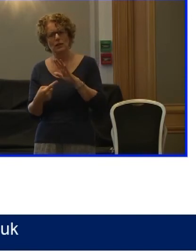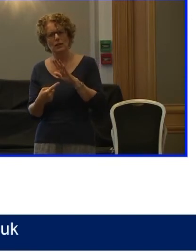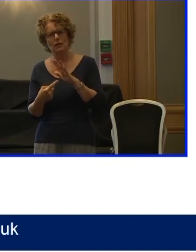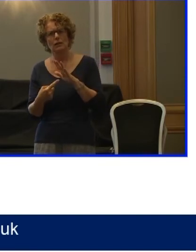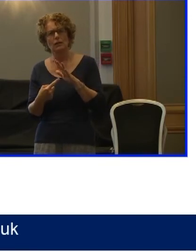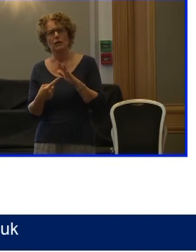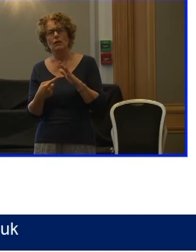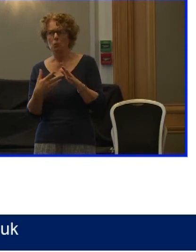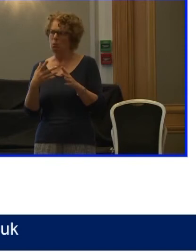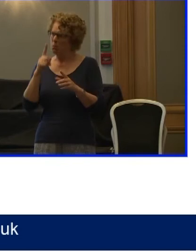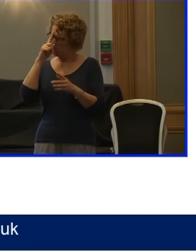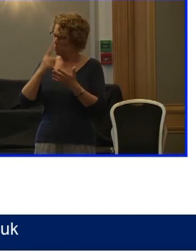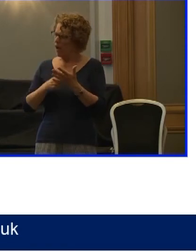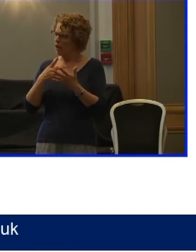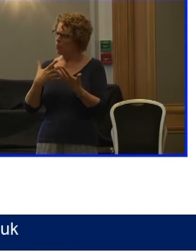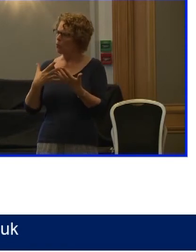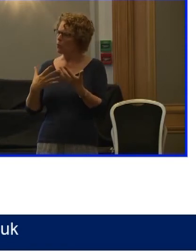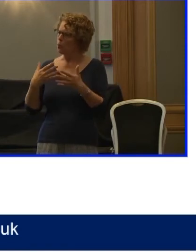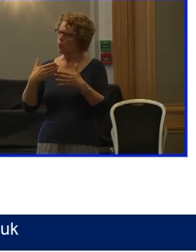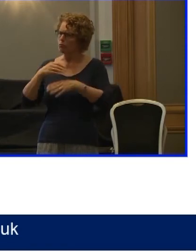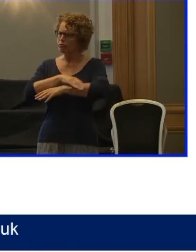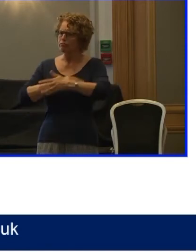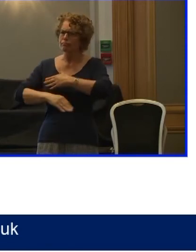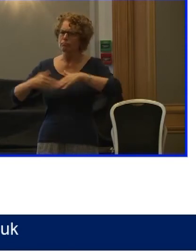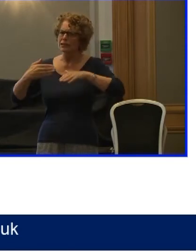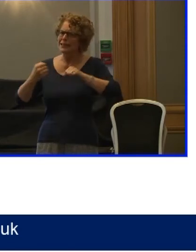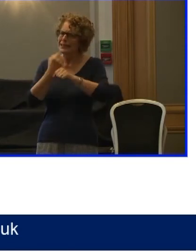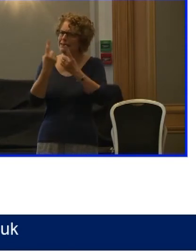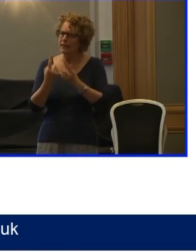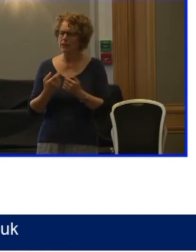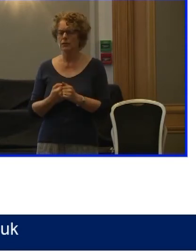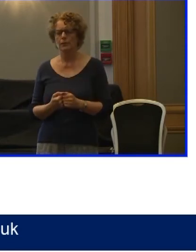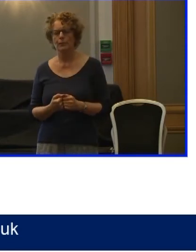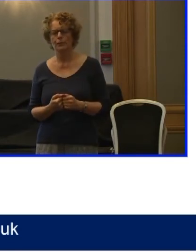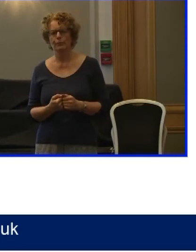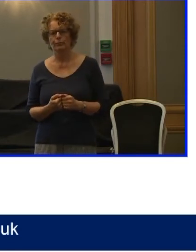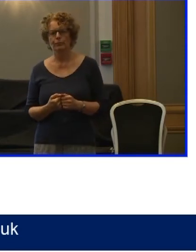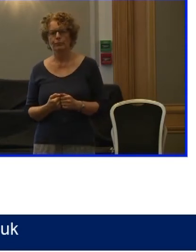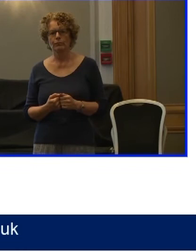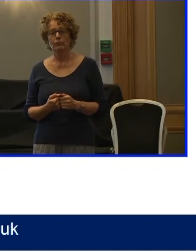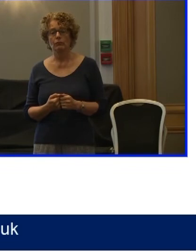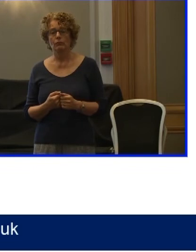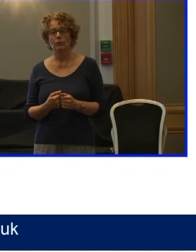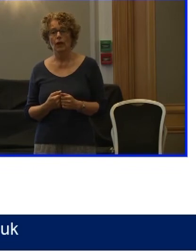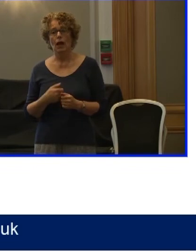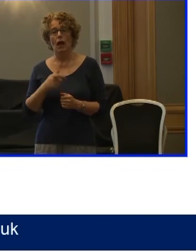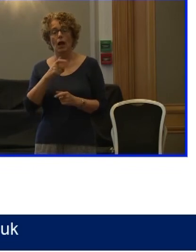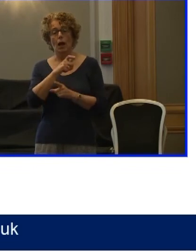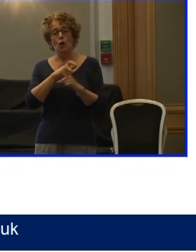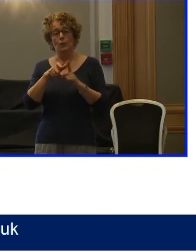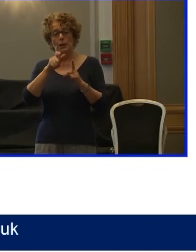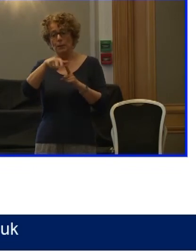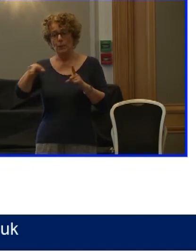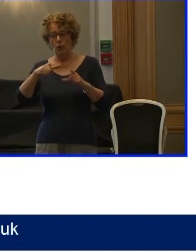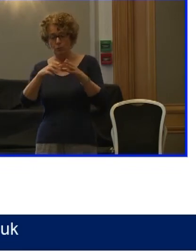did it. And I think that's been noted, and I think it shows in the increase in the number of people within our community who